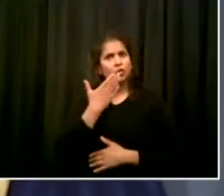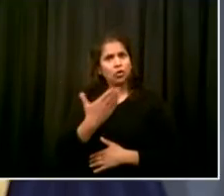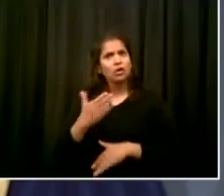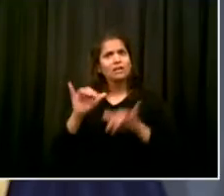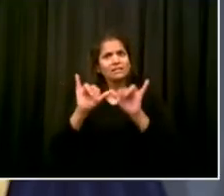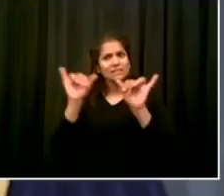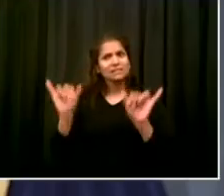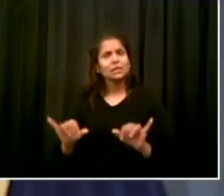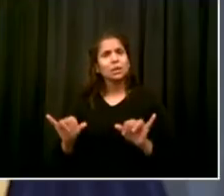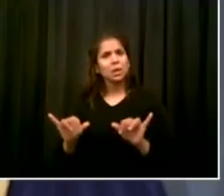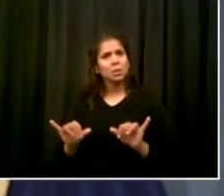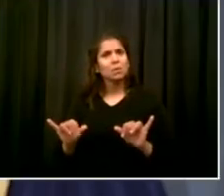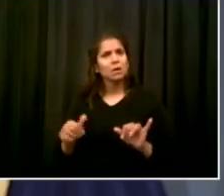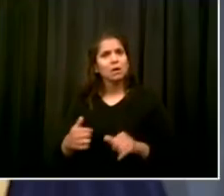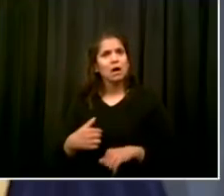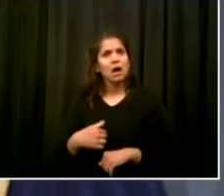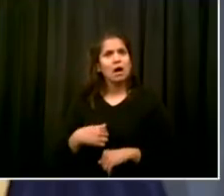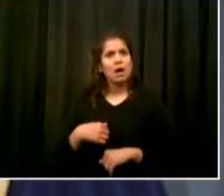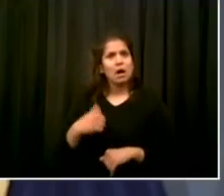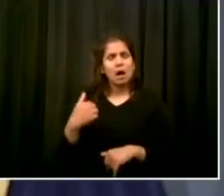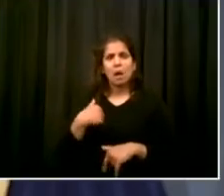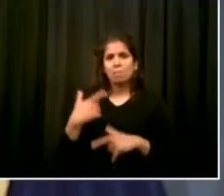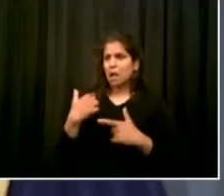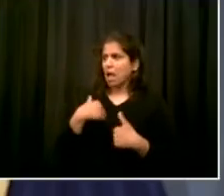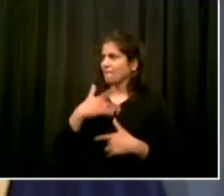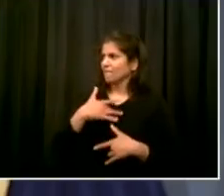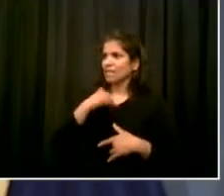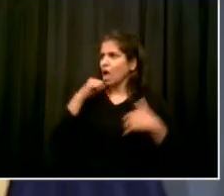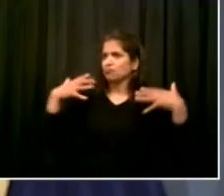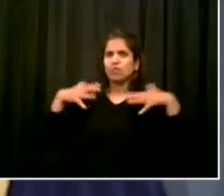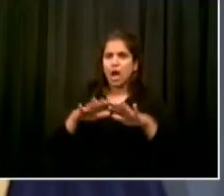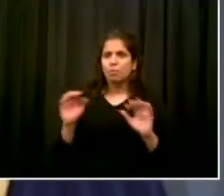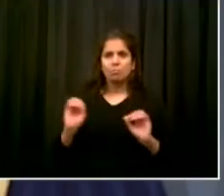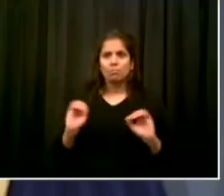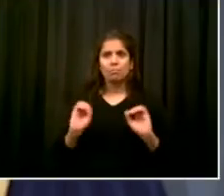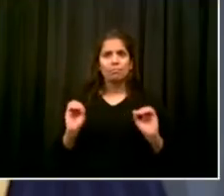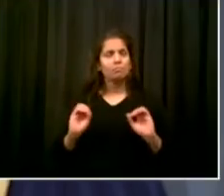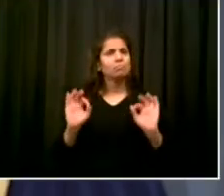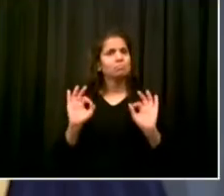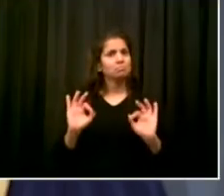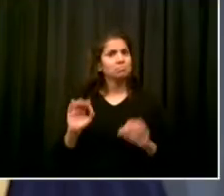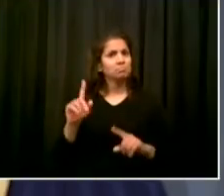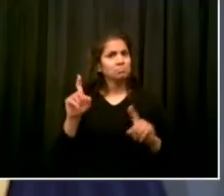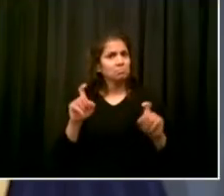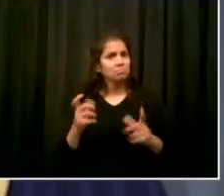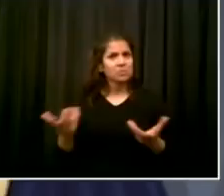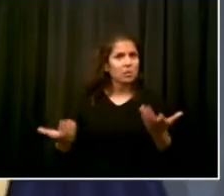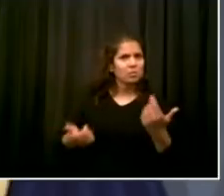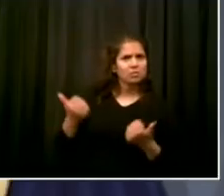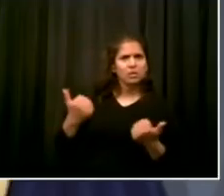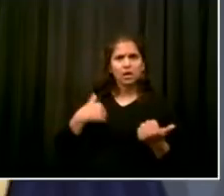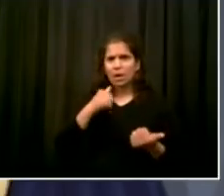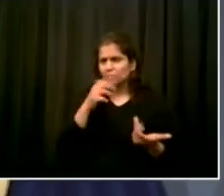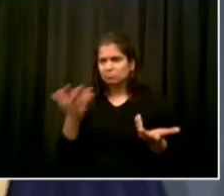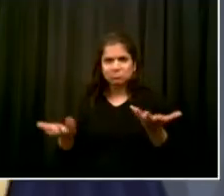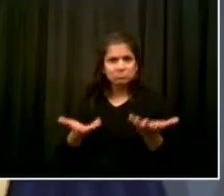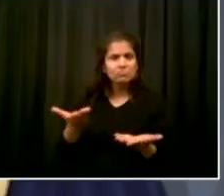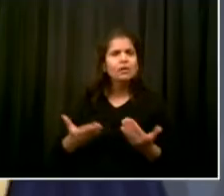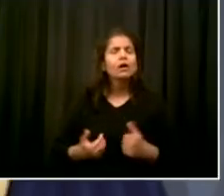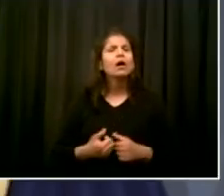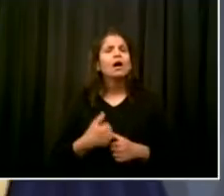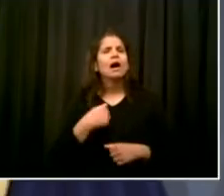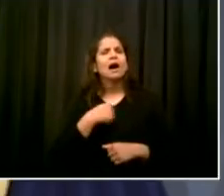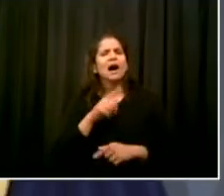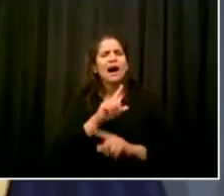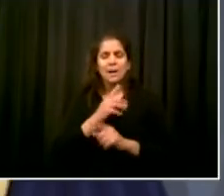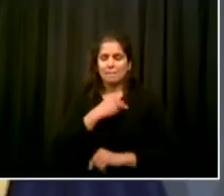even going even better than expected? Well, Jacob, that's a lot of options. I'd say to you, again, it's only been 2 days. We